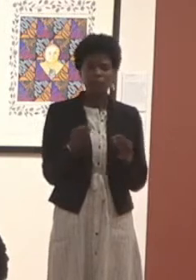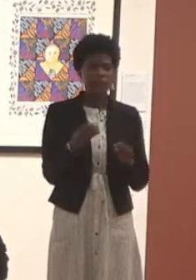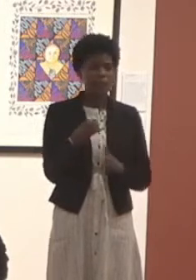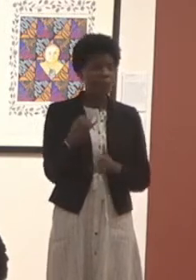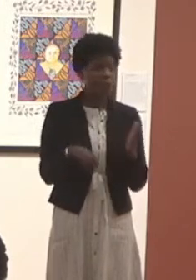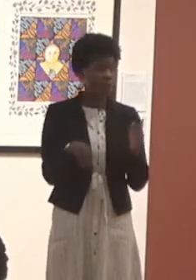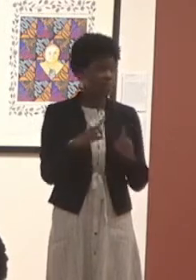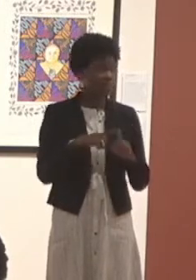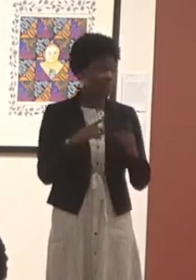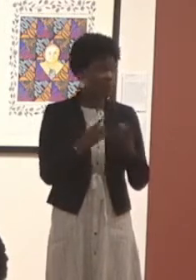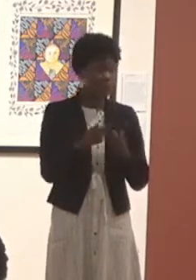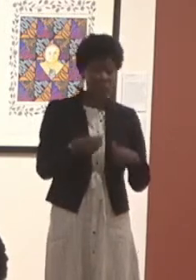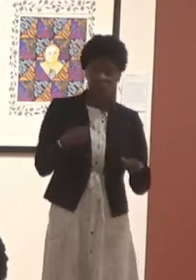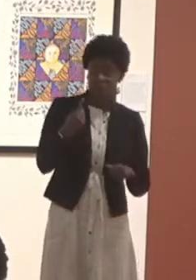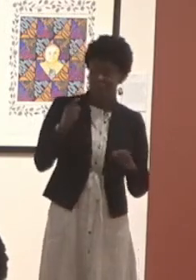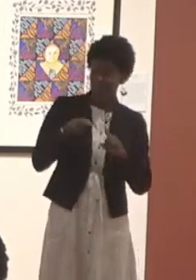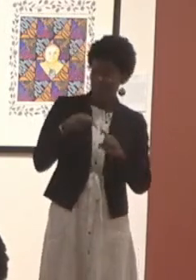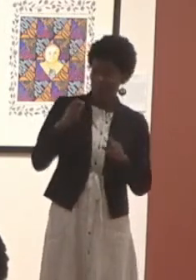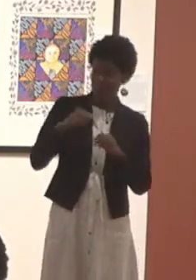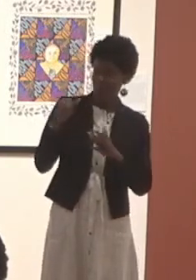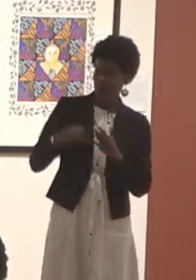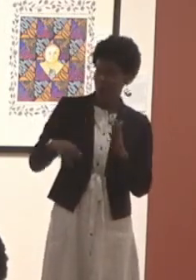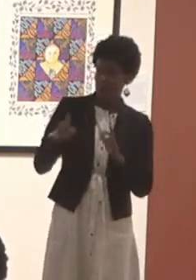we have someone from the art department here.